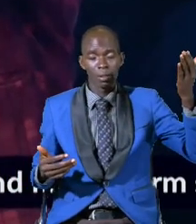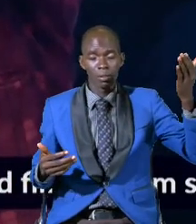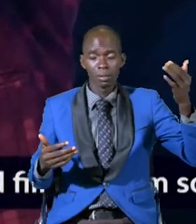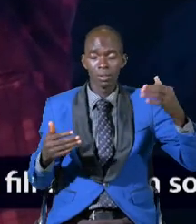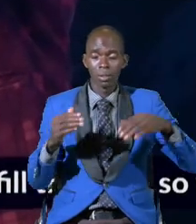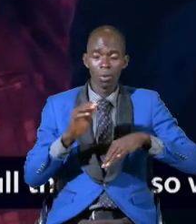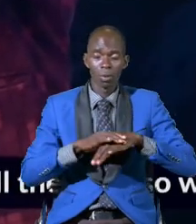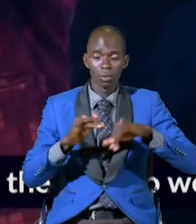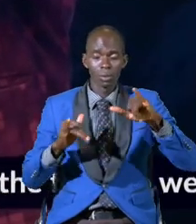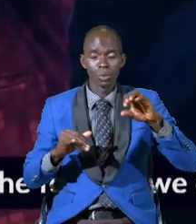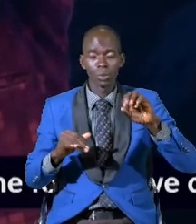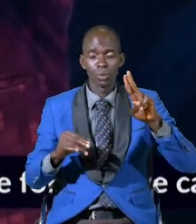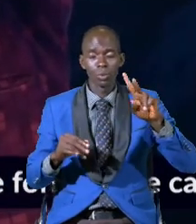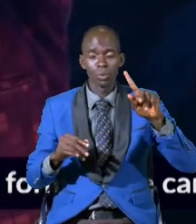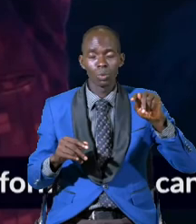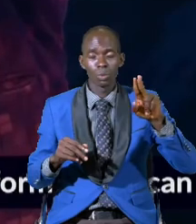YouTube,